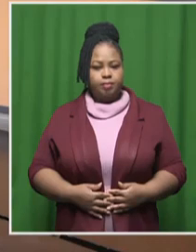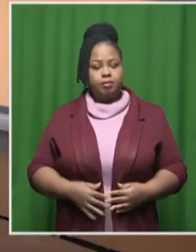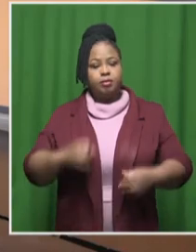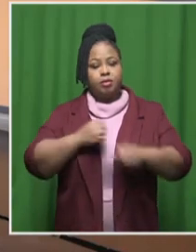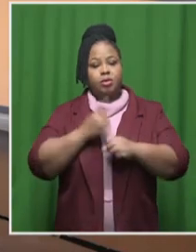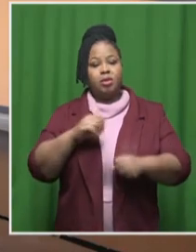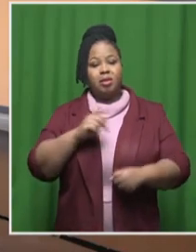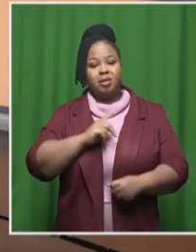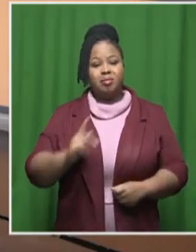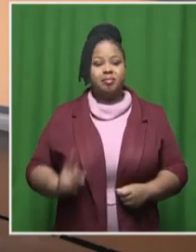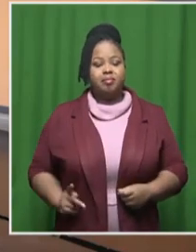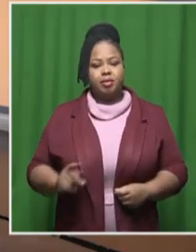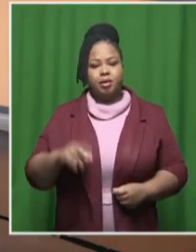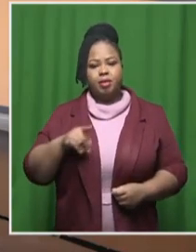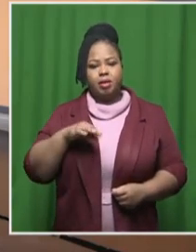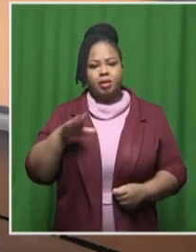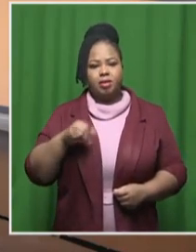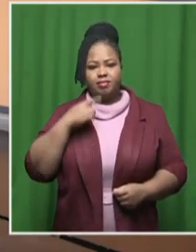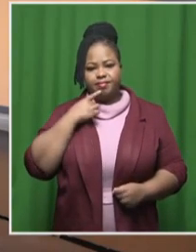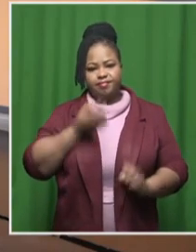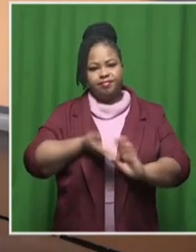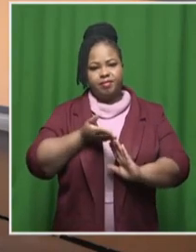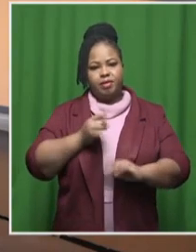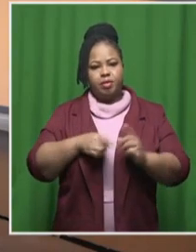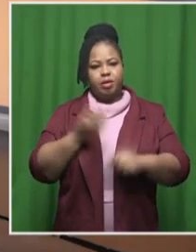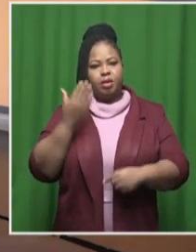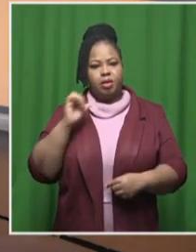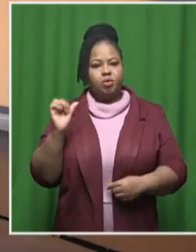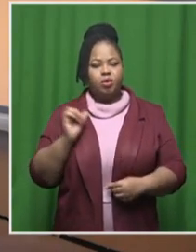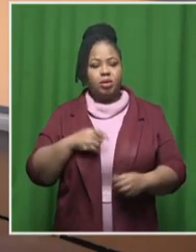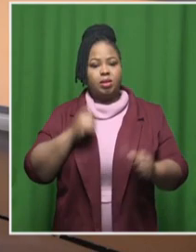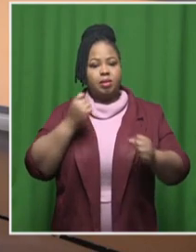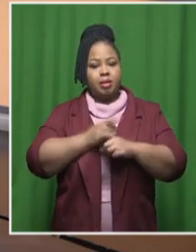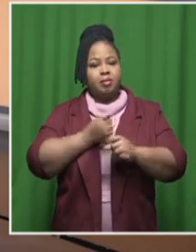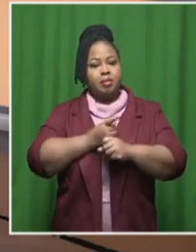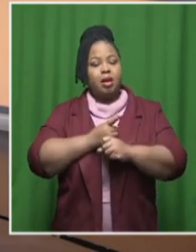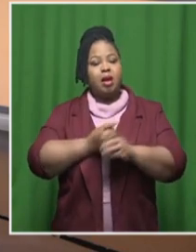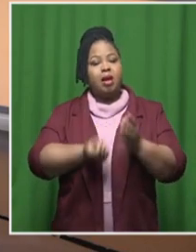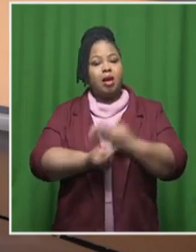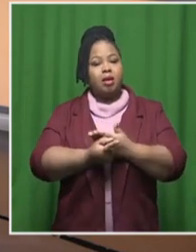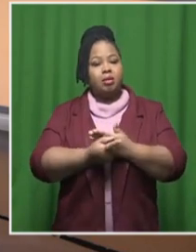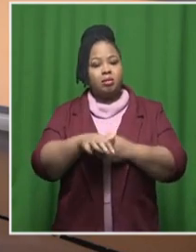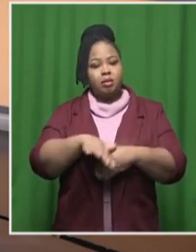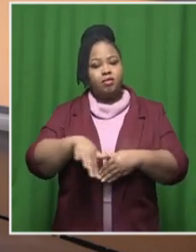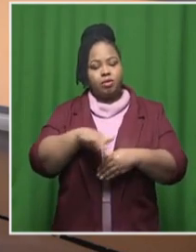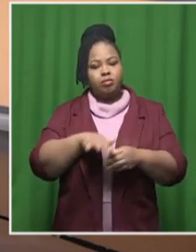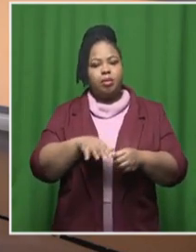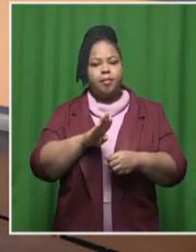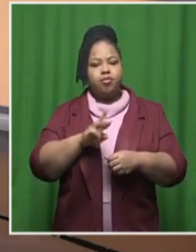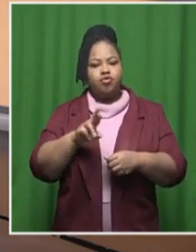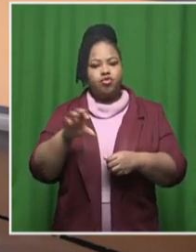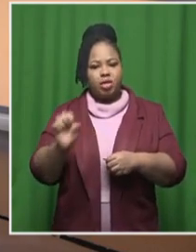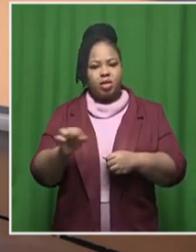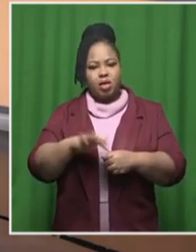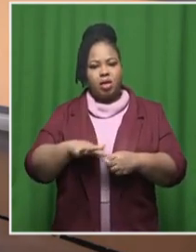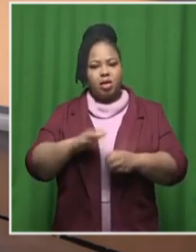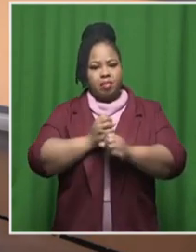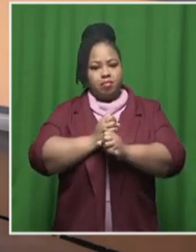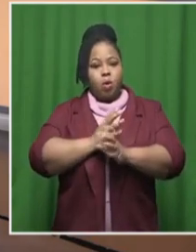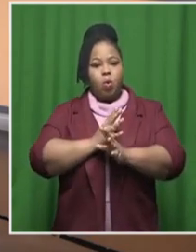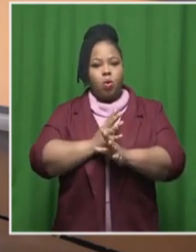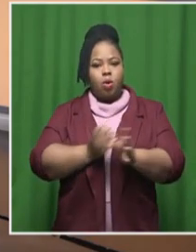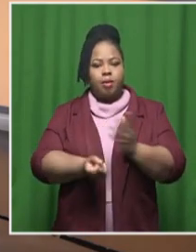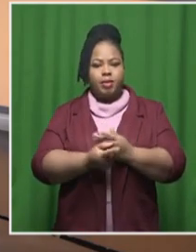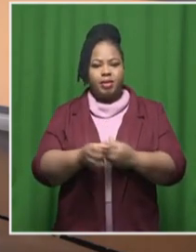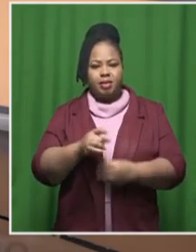Gauteng Premier Panyaza Lesufi has given an update about last week's underground blast near Bree Street taxi rank in Johannesburg. Speaking to the